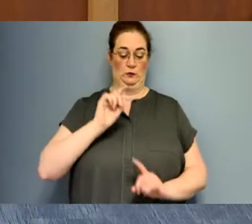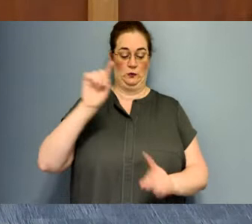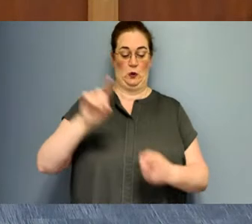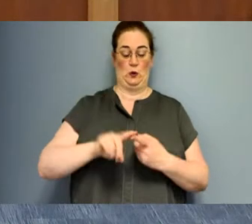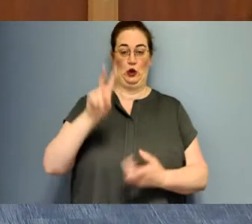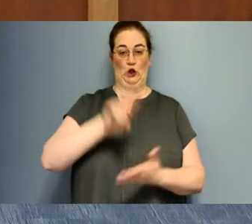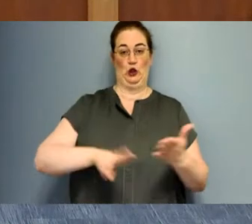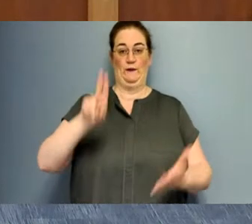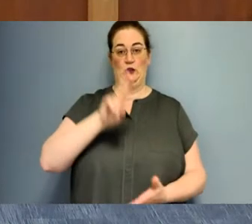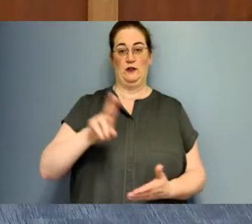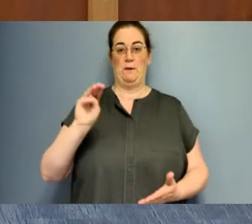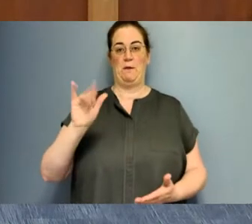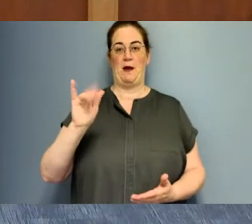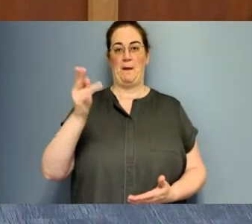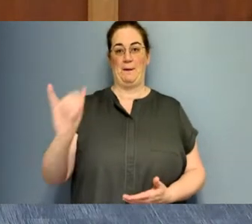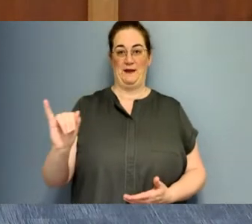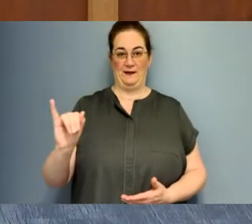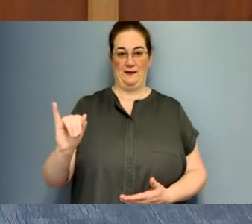Miami.